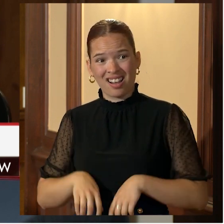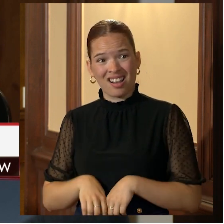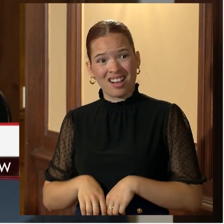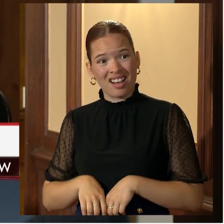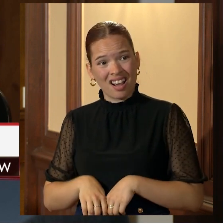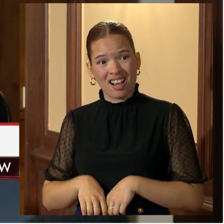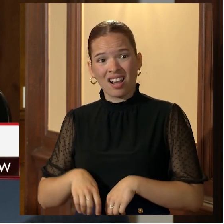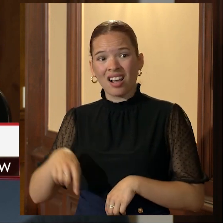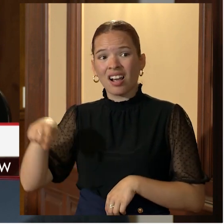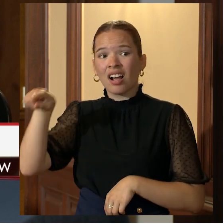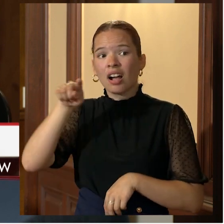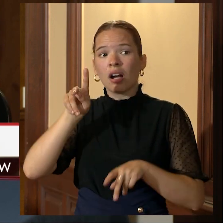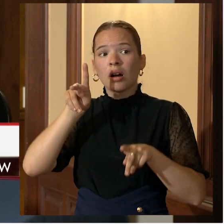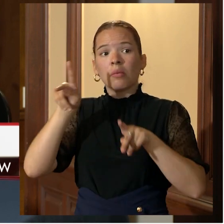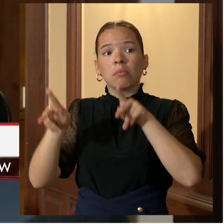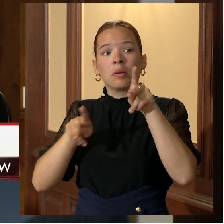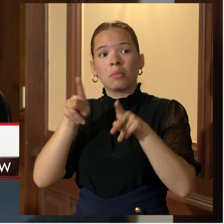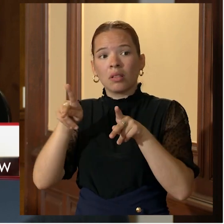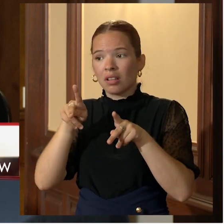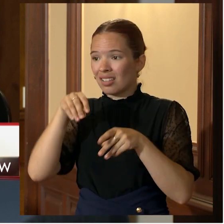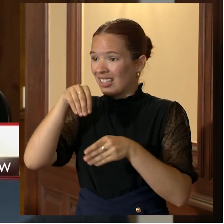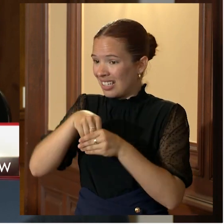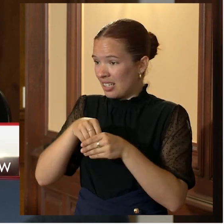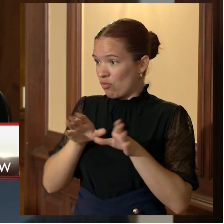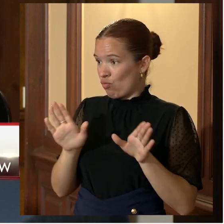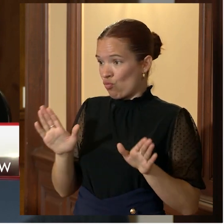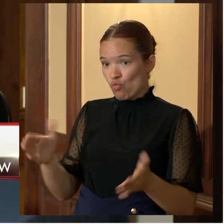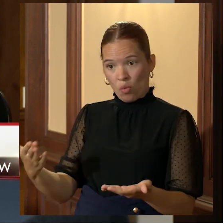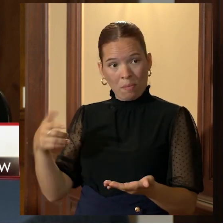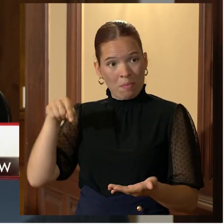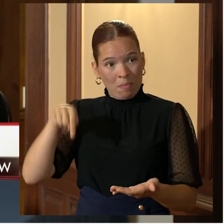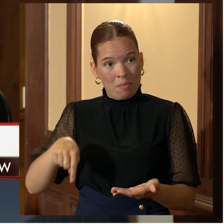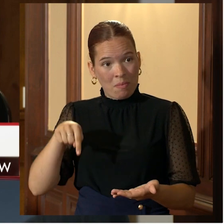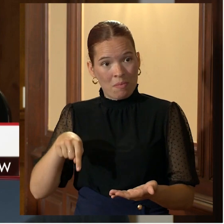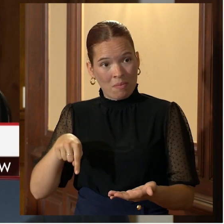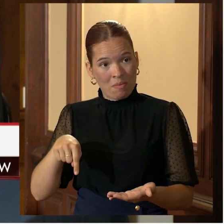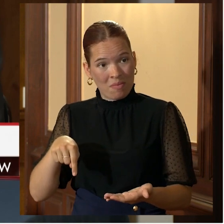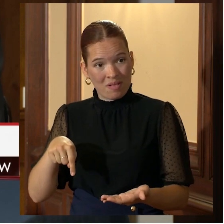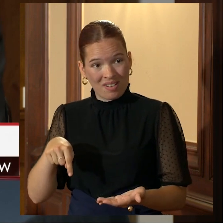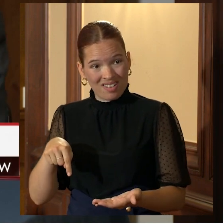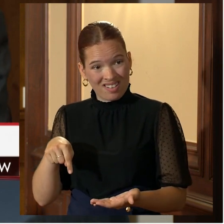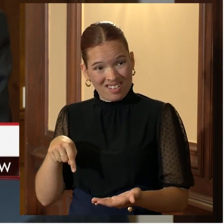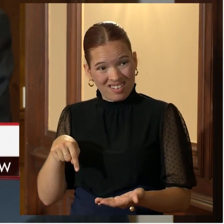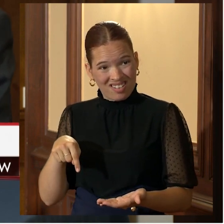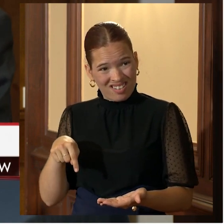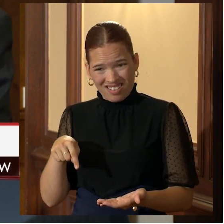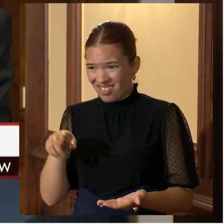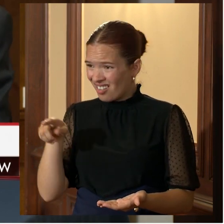whether they're young, whether they're old, whether they live in D.C., whether they're not, because each and every voice is important for us.